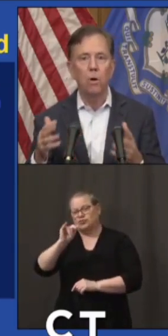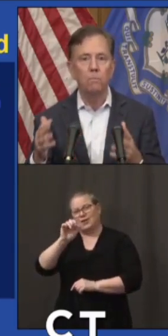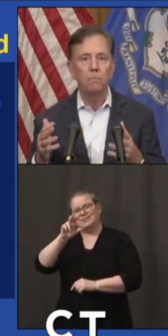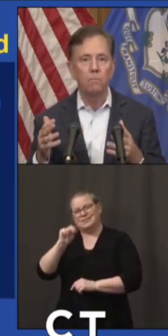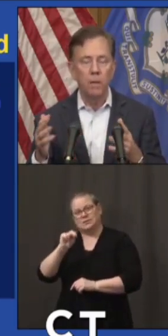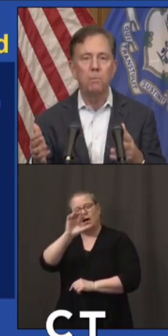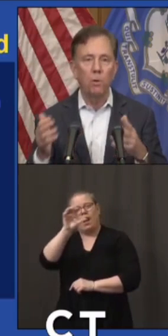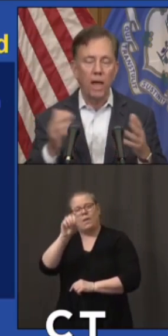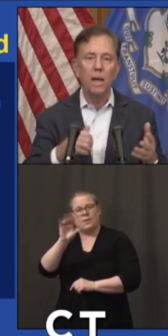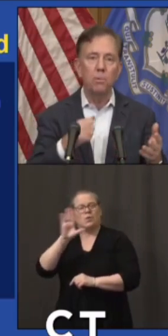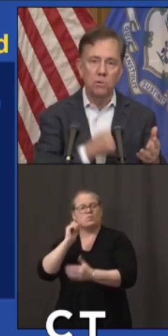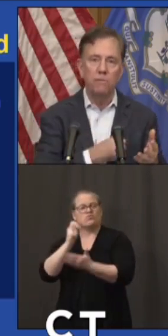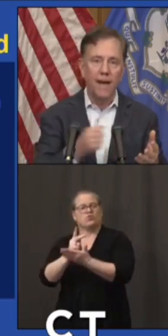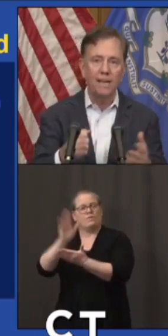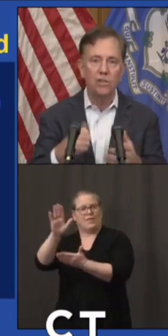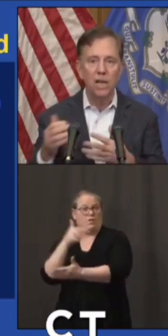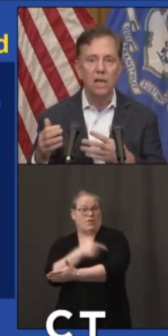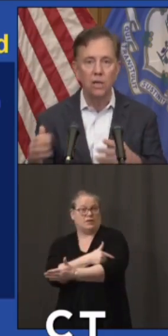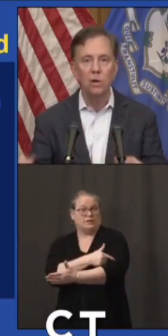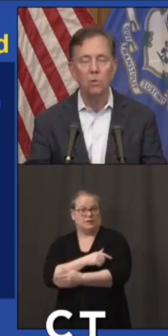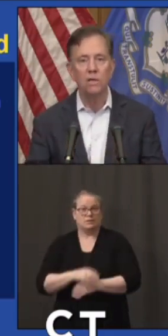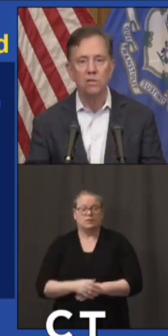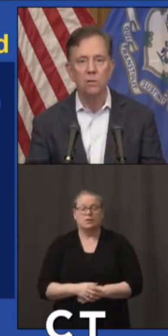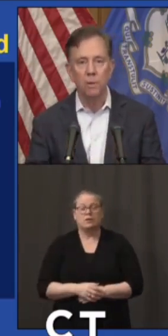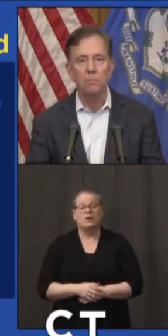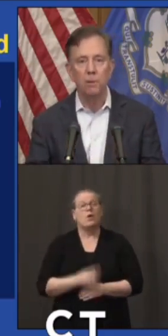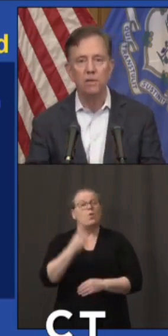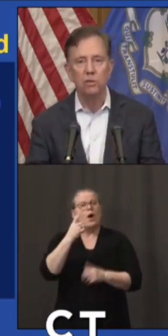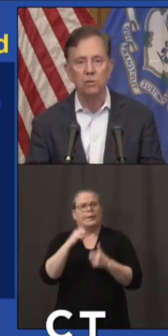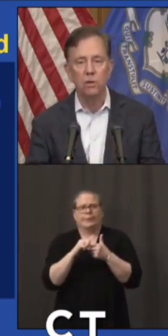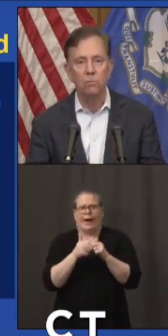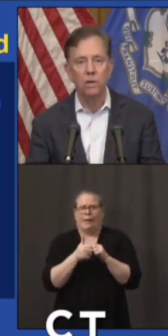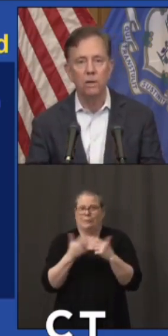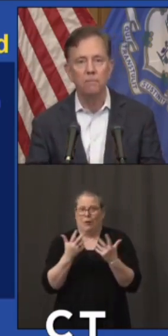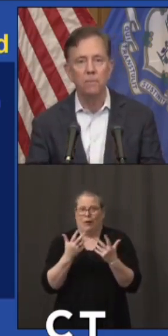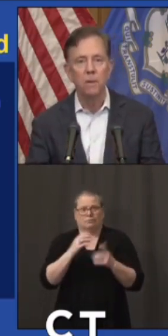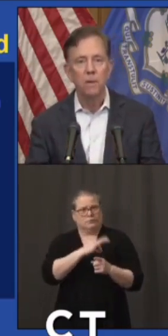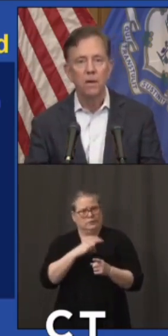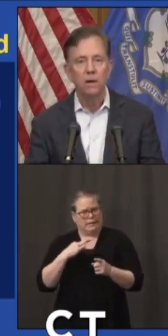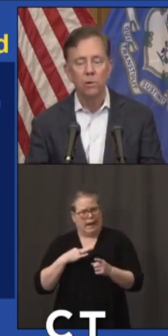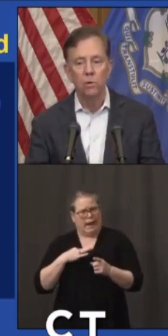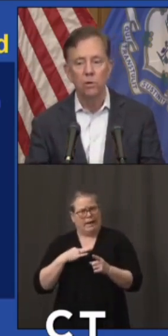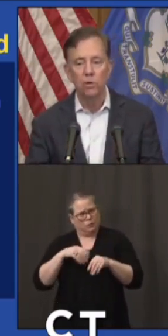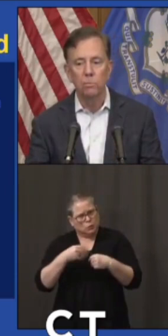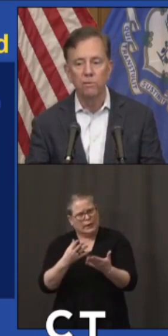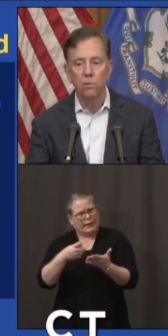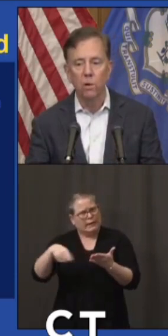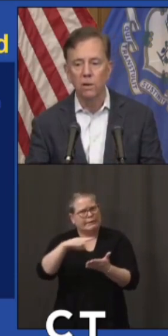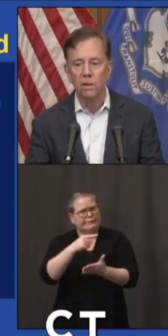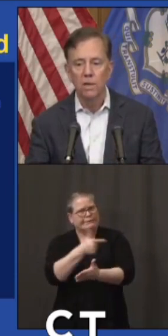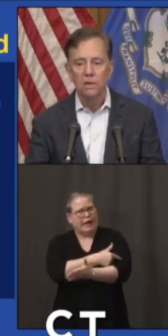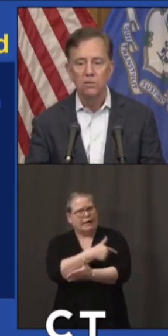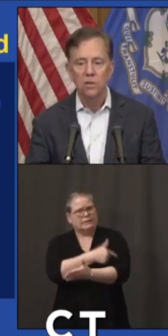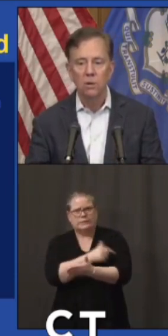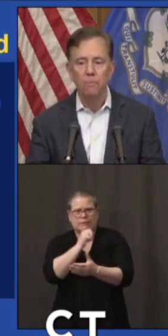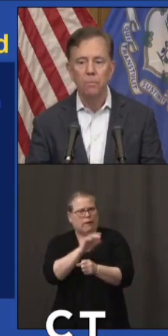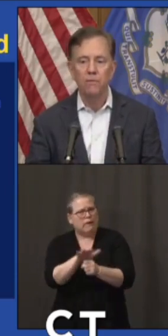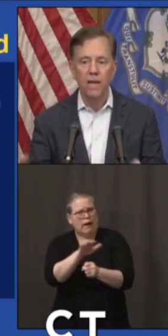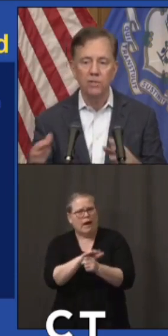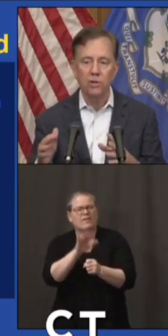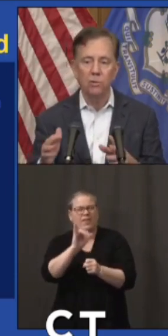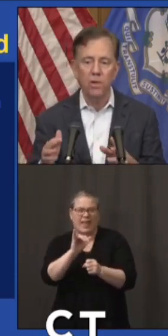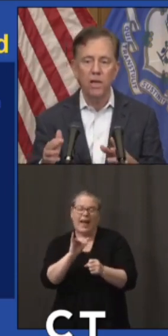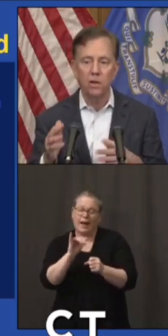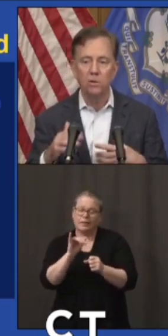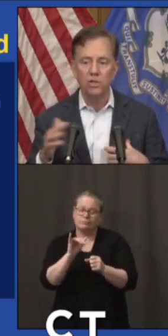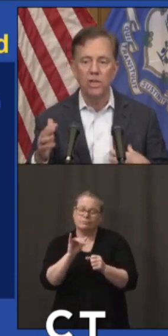getting more people able to vaccinate you. It's the people issue that we have alluded to before. So if